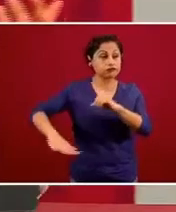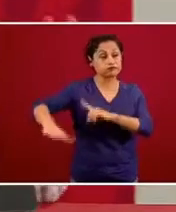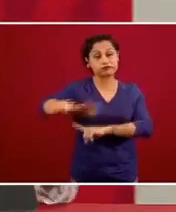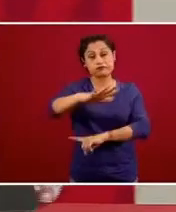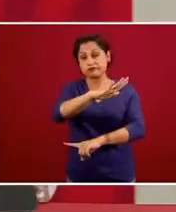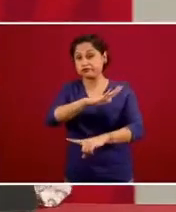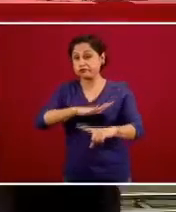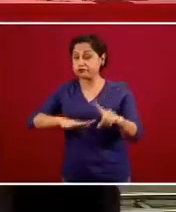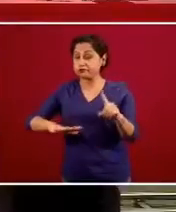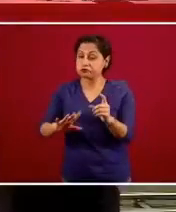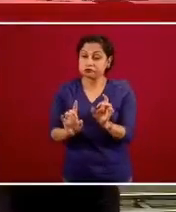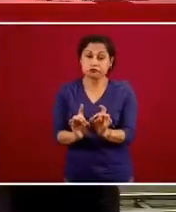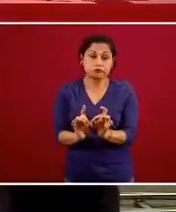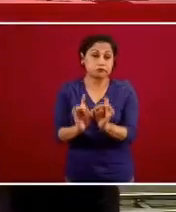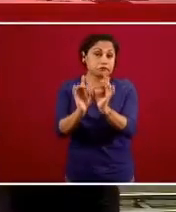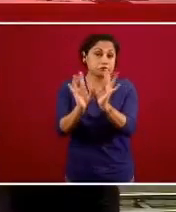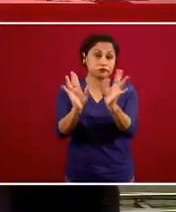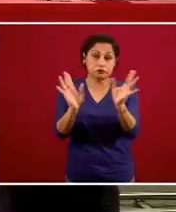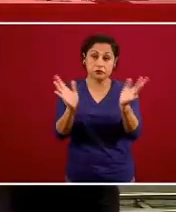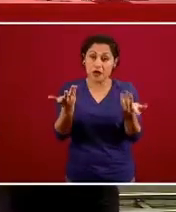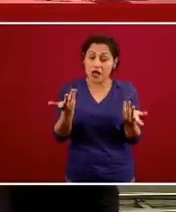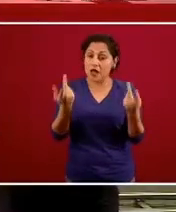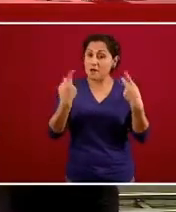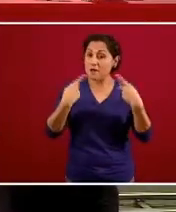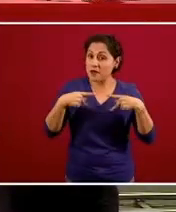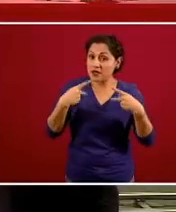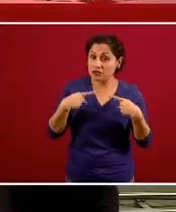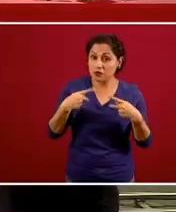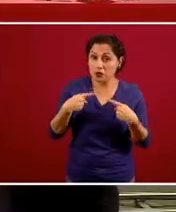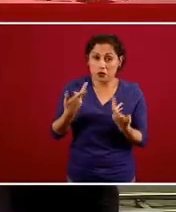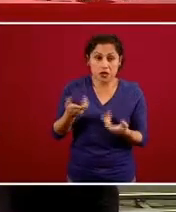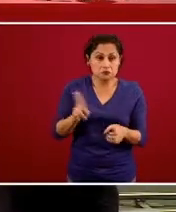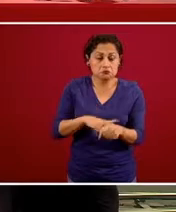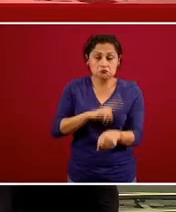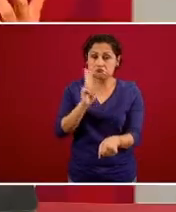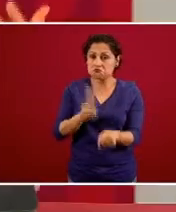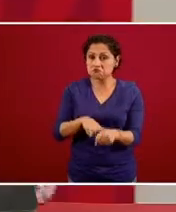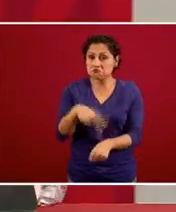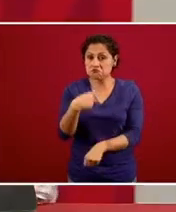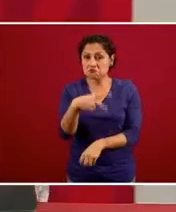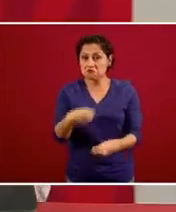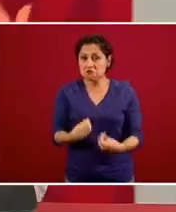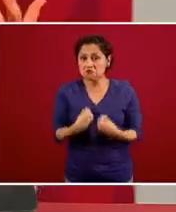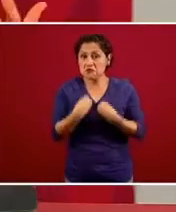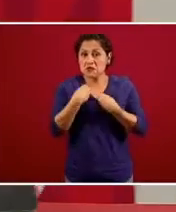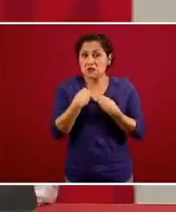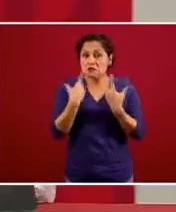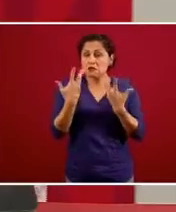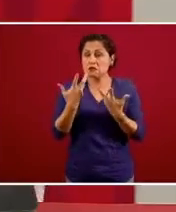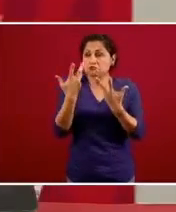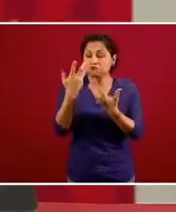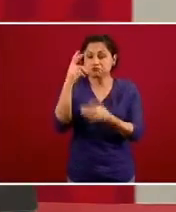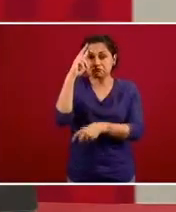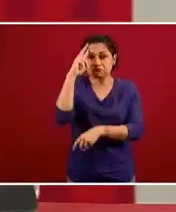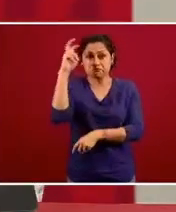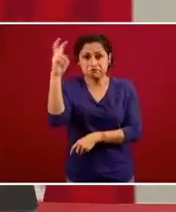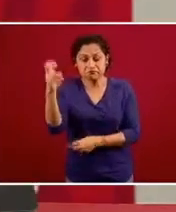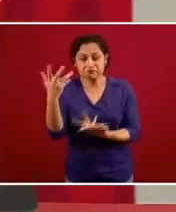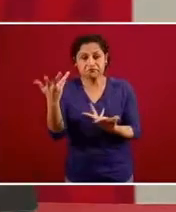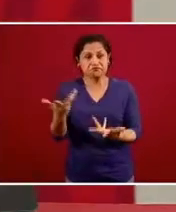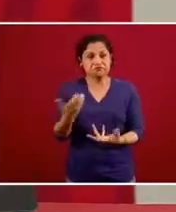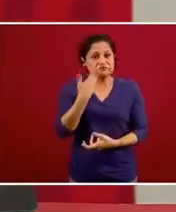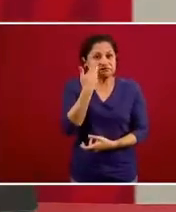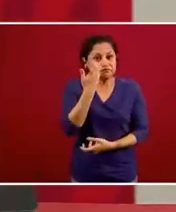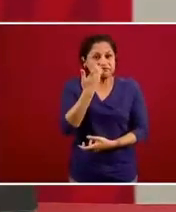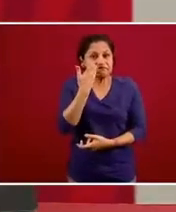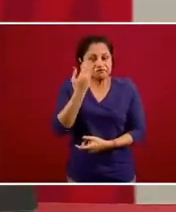to a society, to a people, to persons made of flesh and bones that